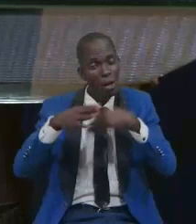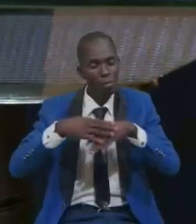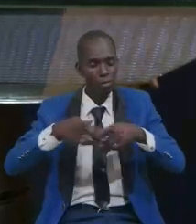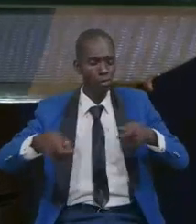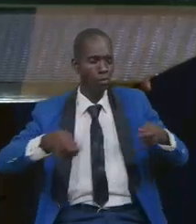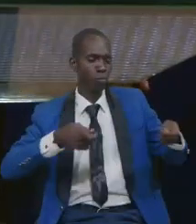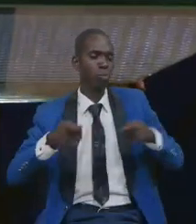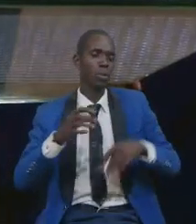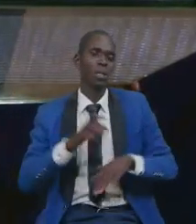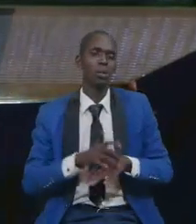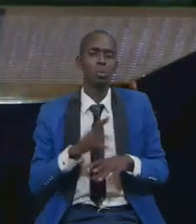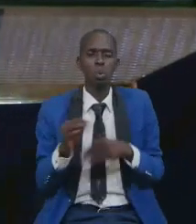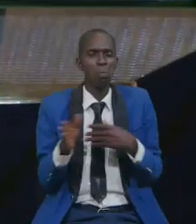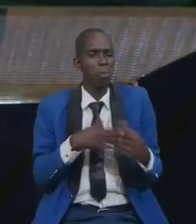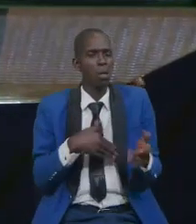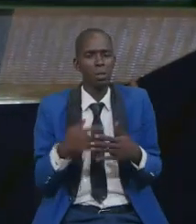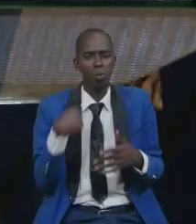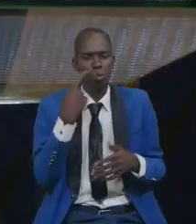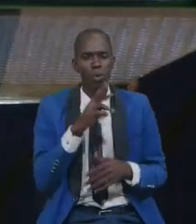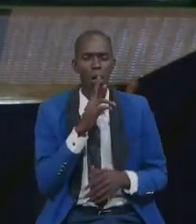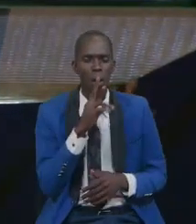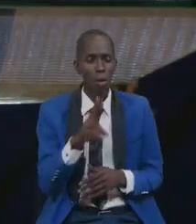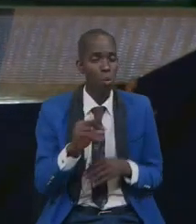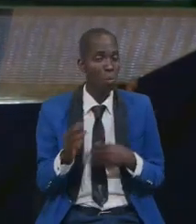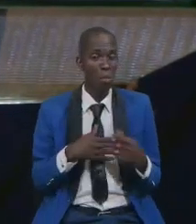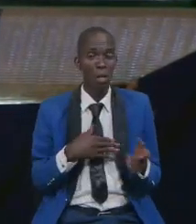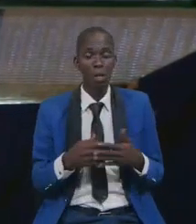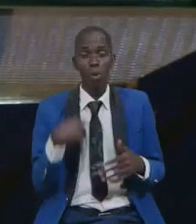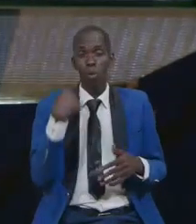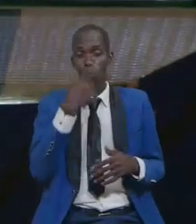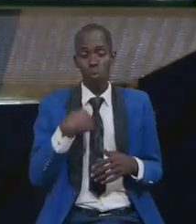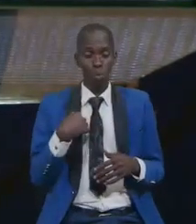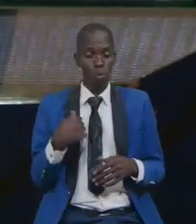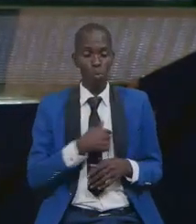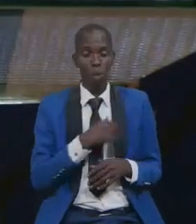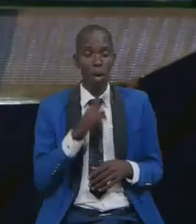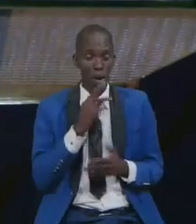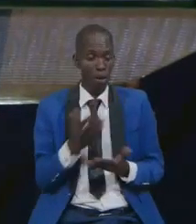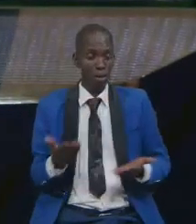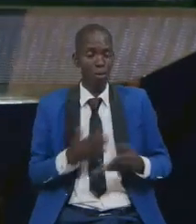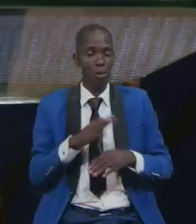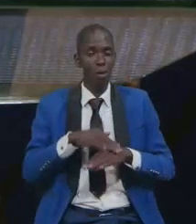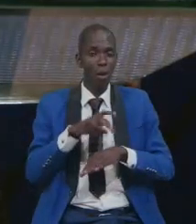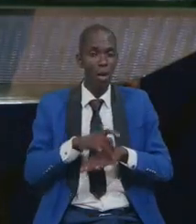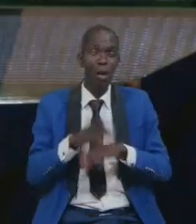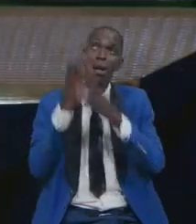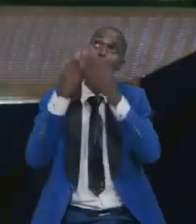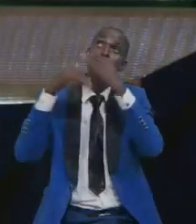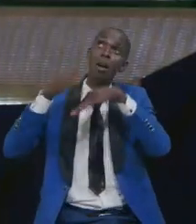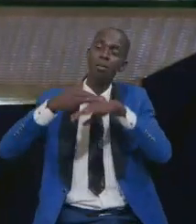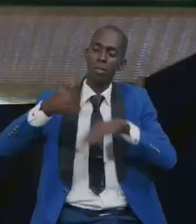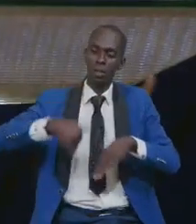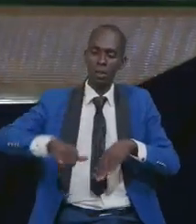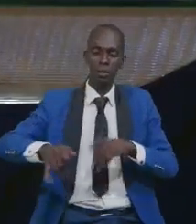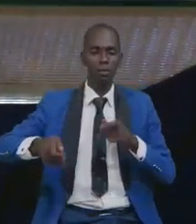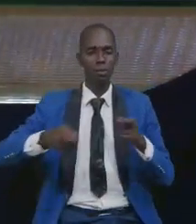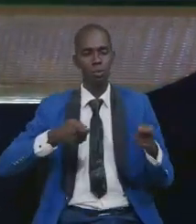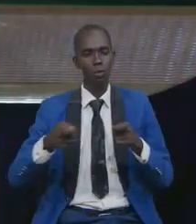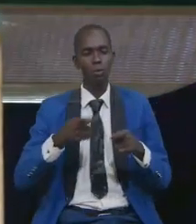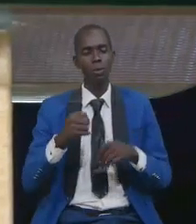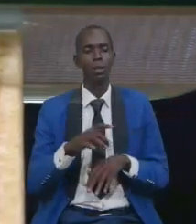you are, and no matter who we are on earth, heaven rules the earth. A